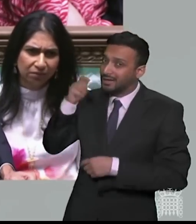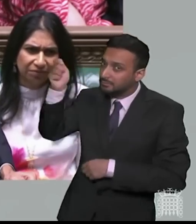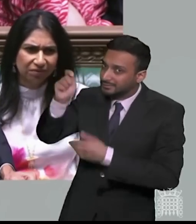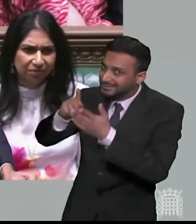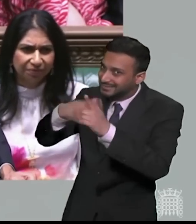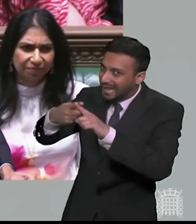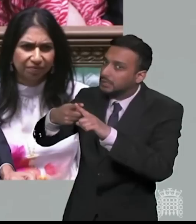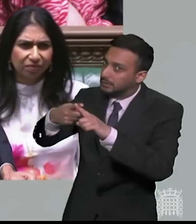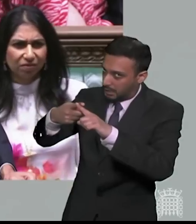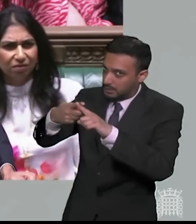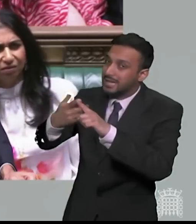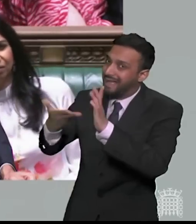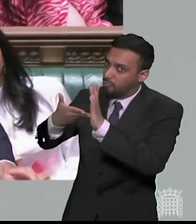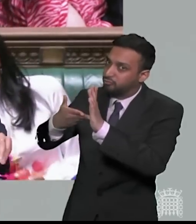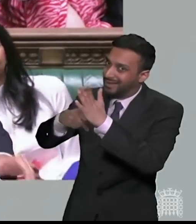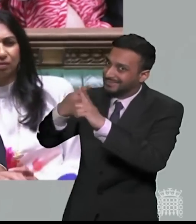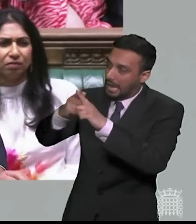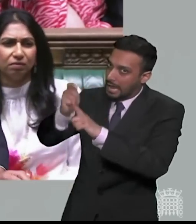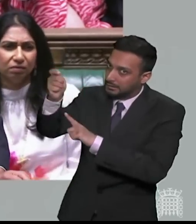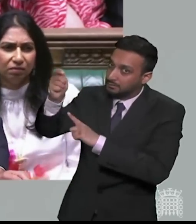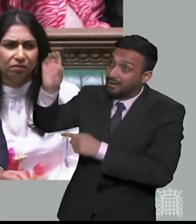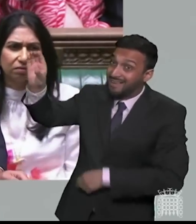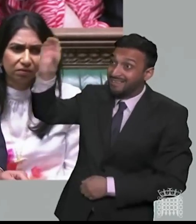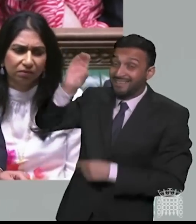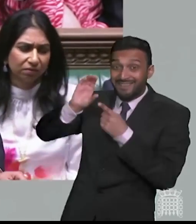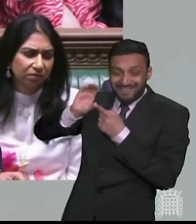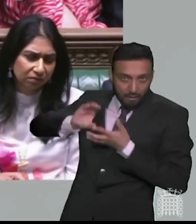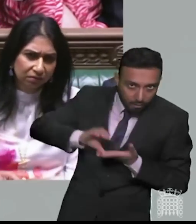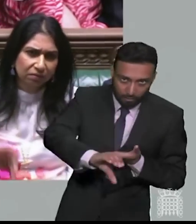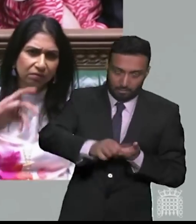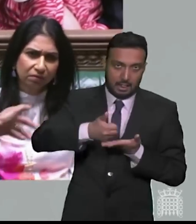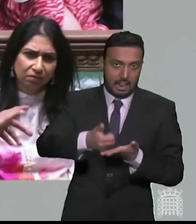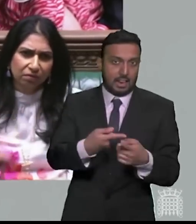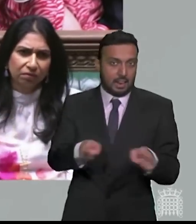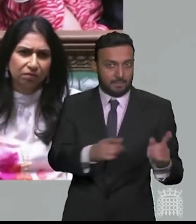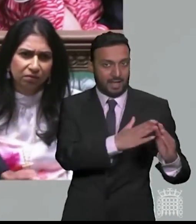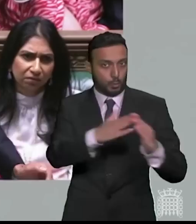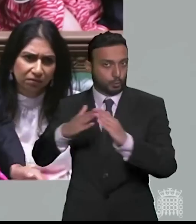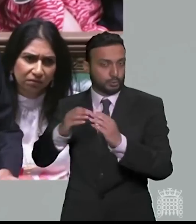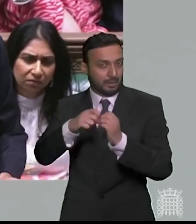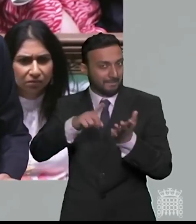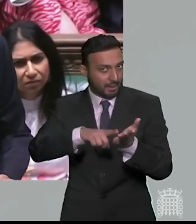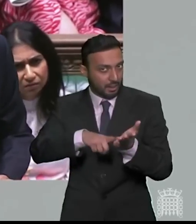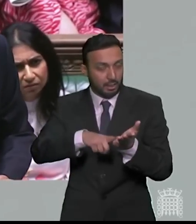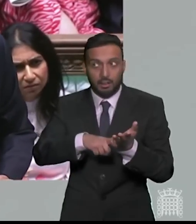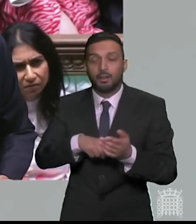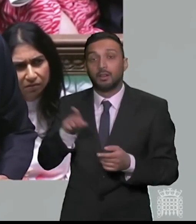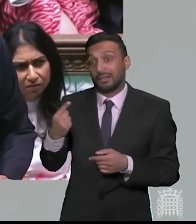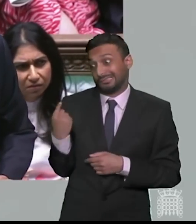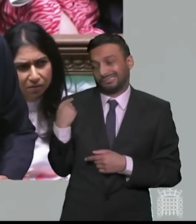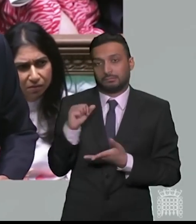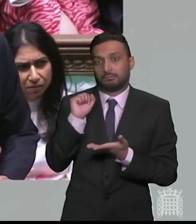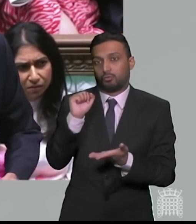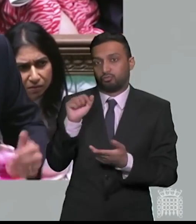half of a typical household's energy bill. That support is worth £1,500. It was extended in the budget by my right honourable friend